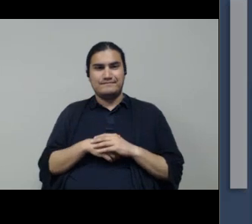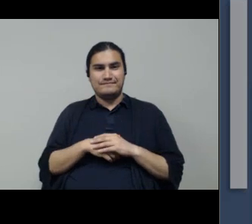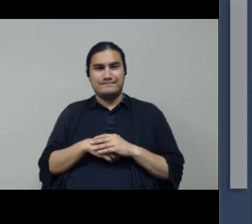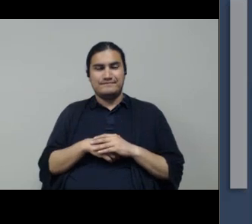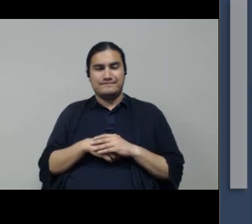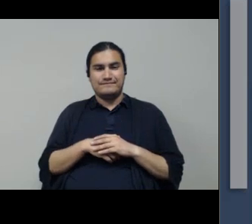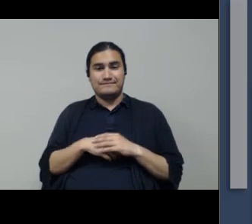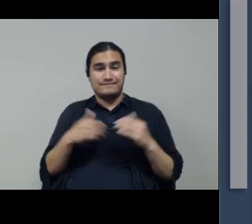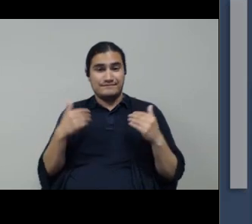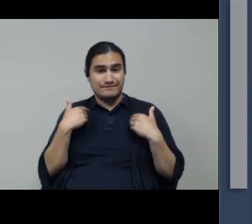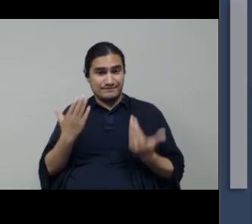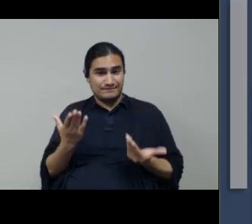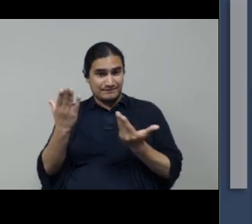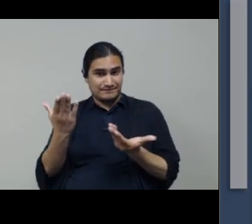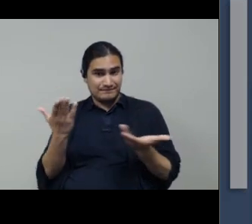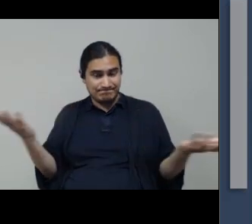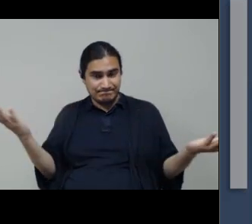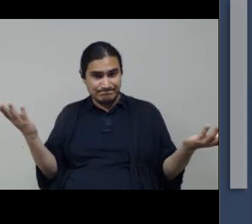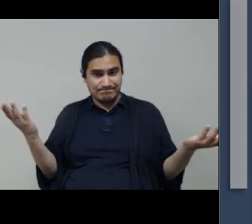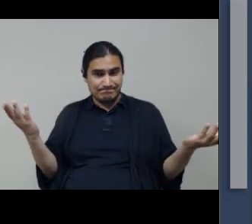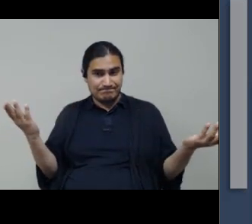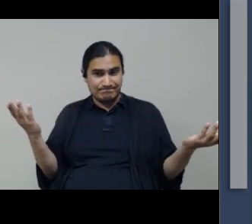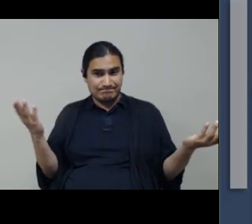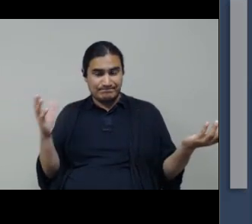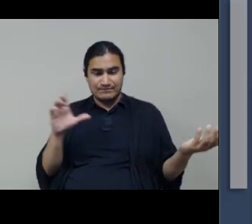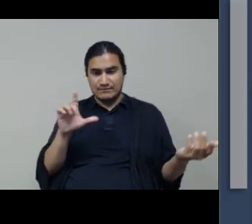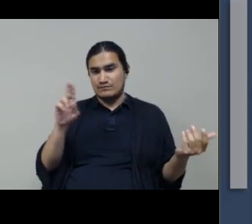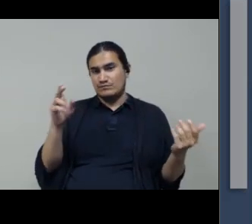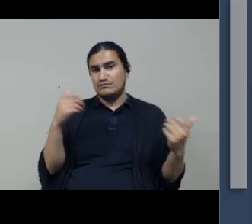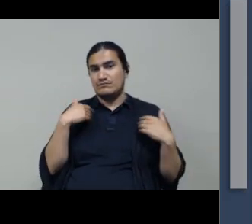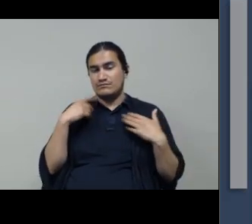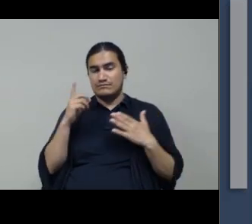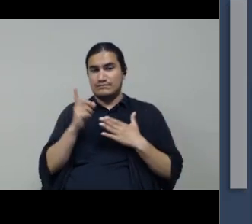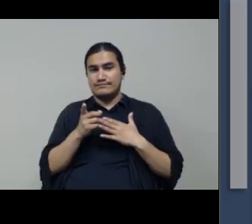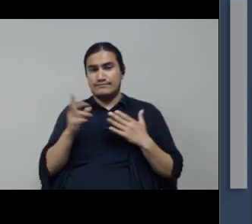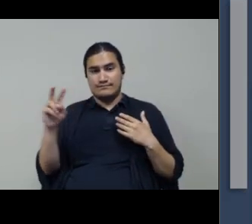Do we have a motion by Commissioner Liu? Do I have a second?